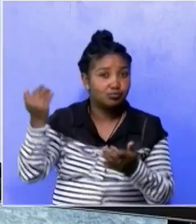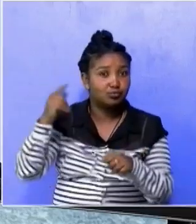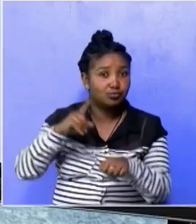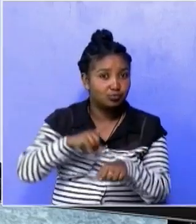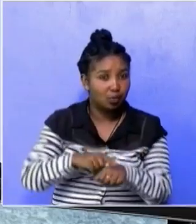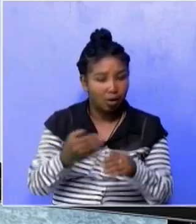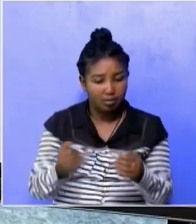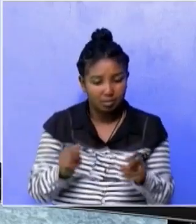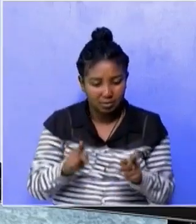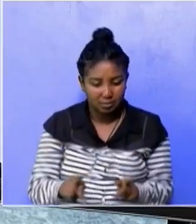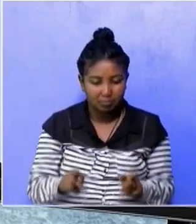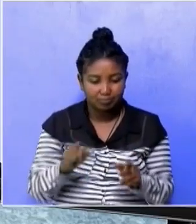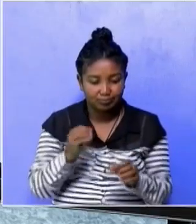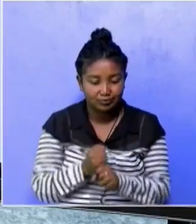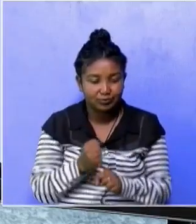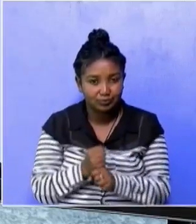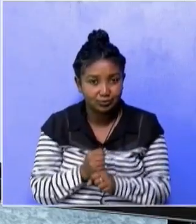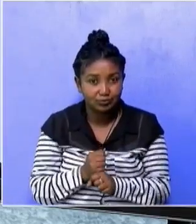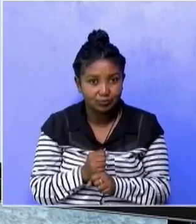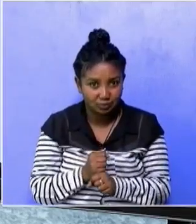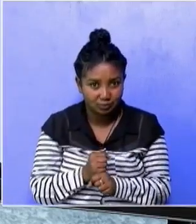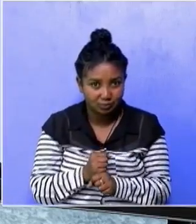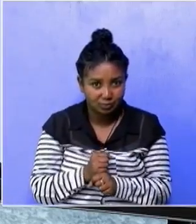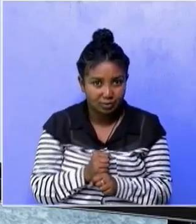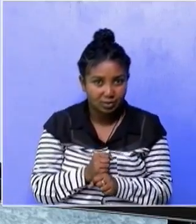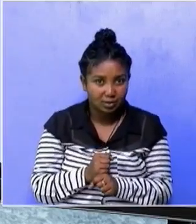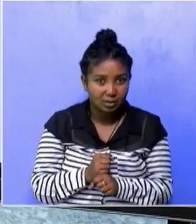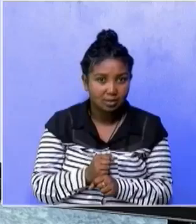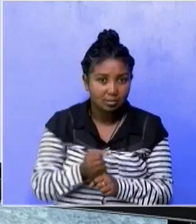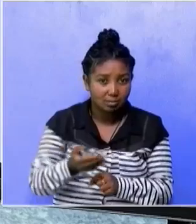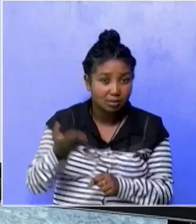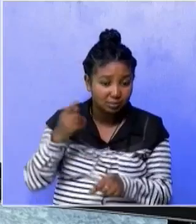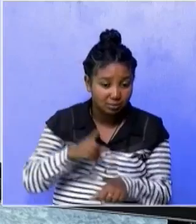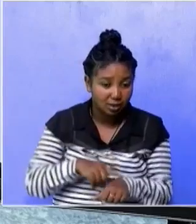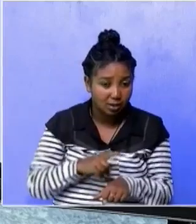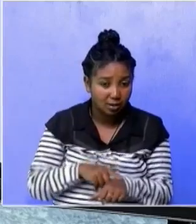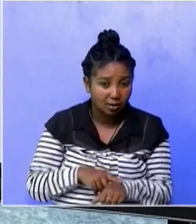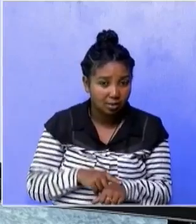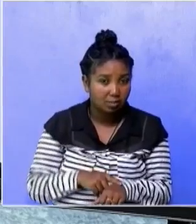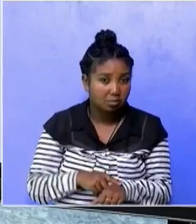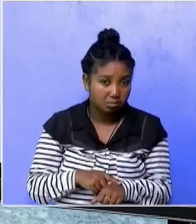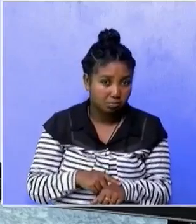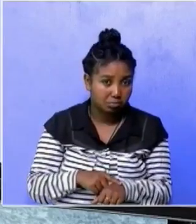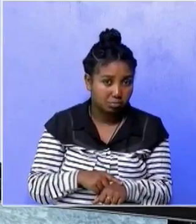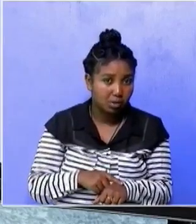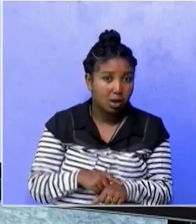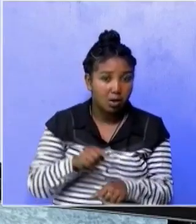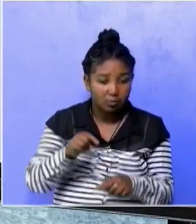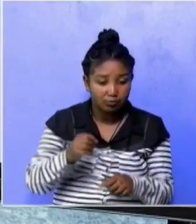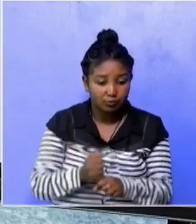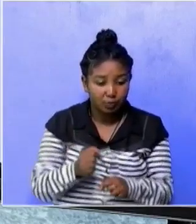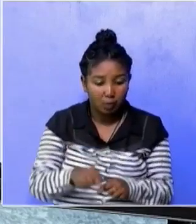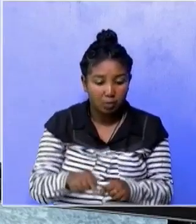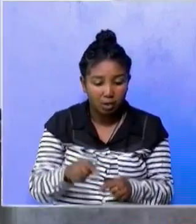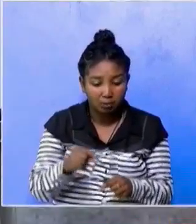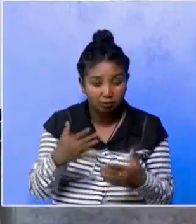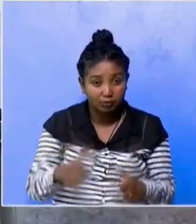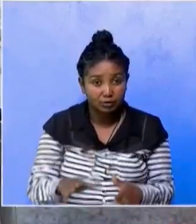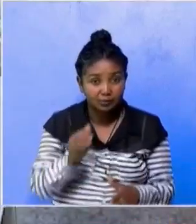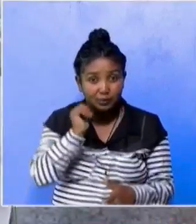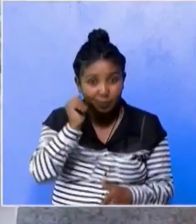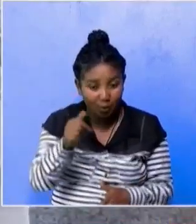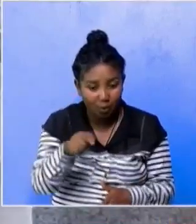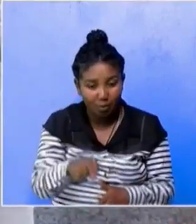present now, yeah, in the following day, you are welcome to narrate or talk to your